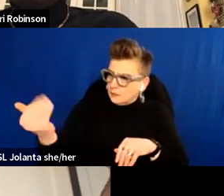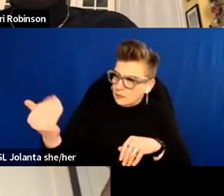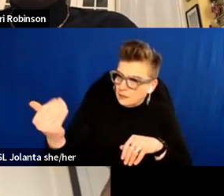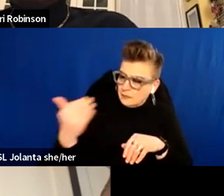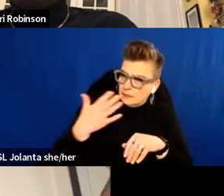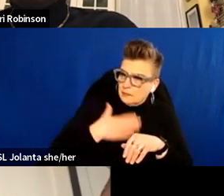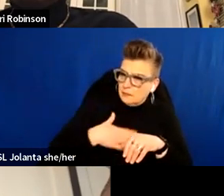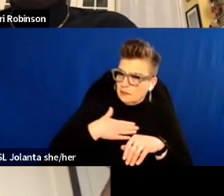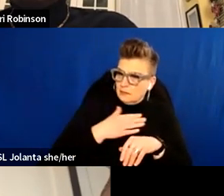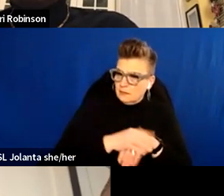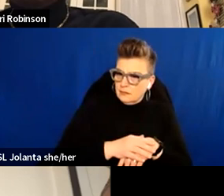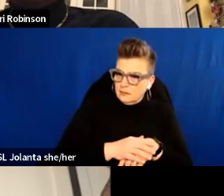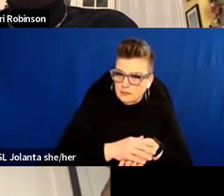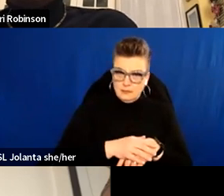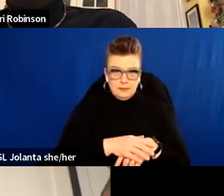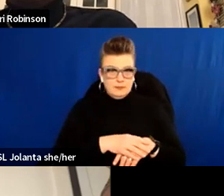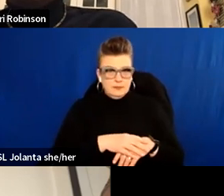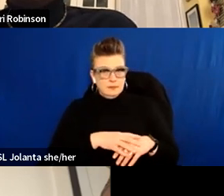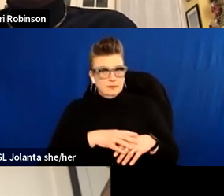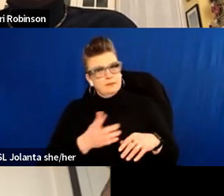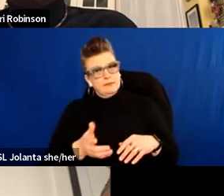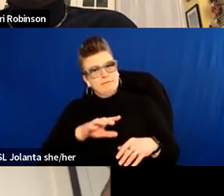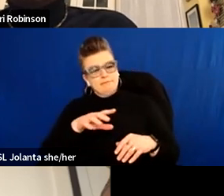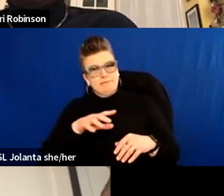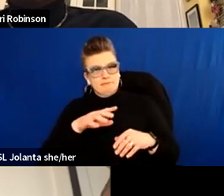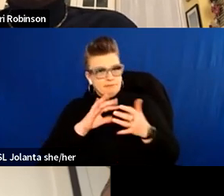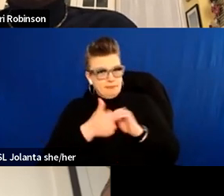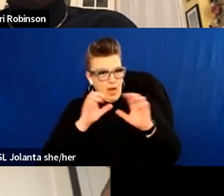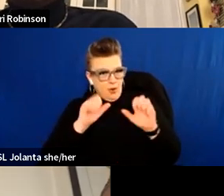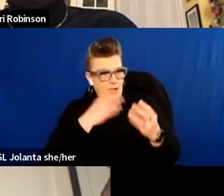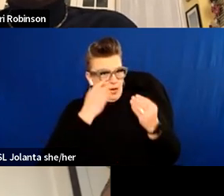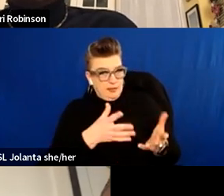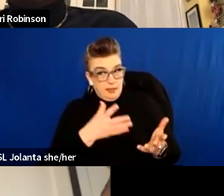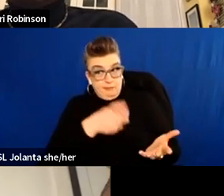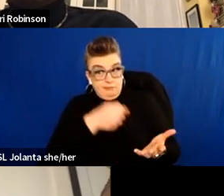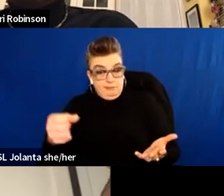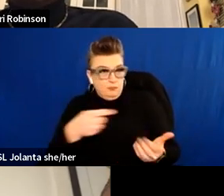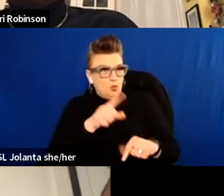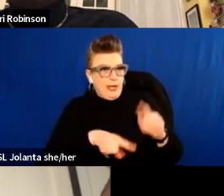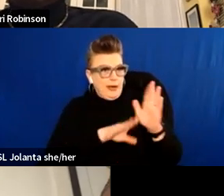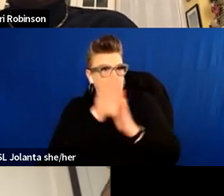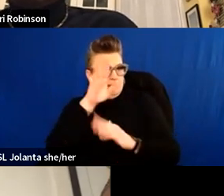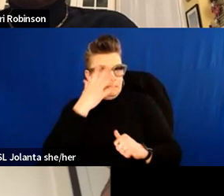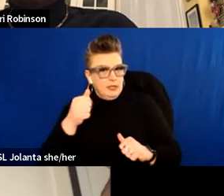so how can i tell my son that he cannot achieve his dream because he was placed at the meeting